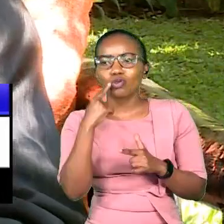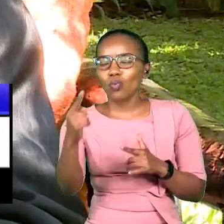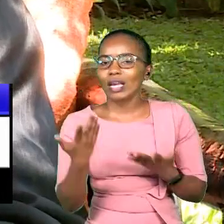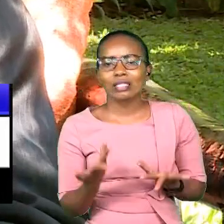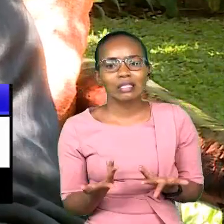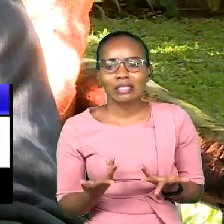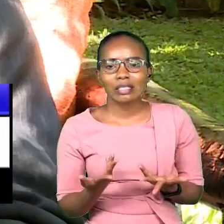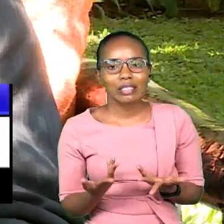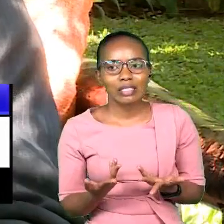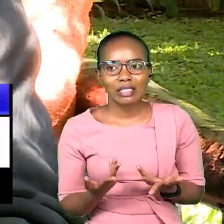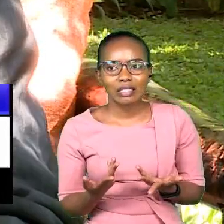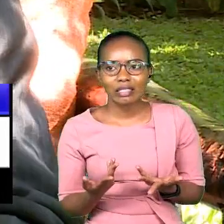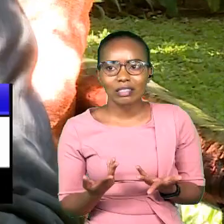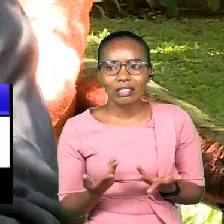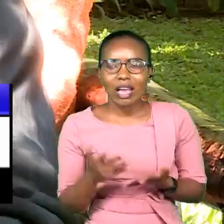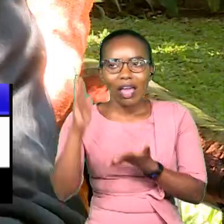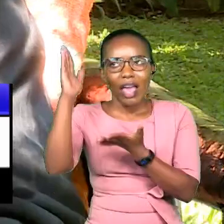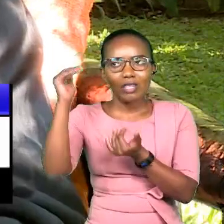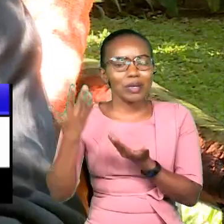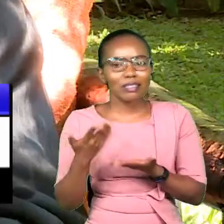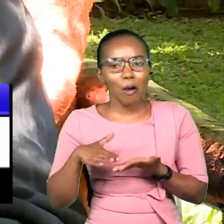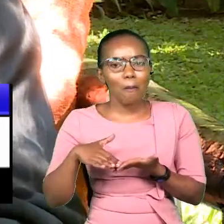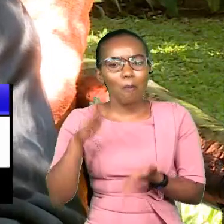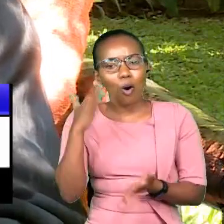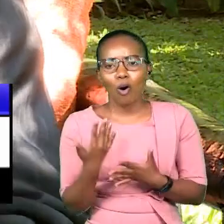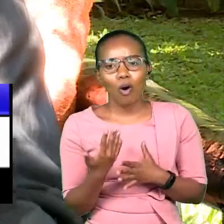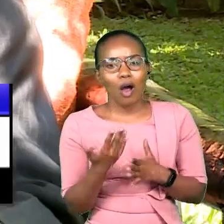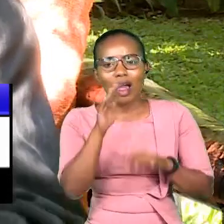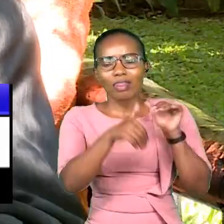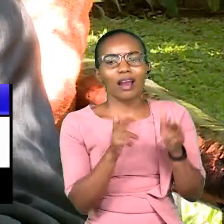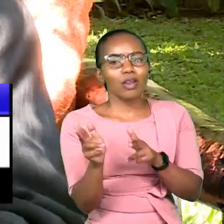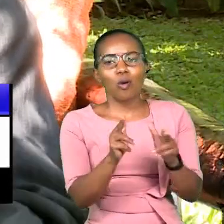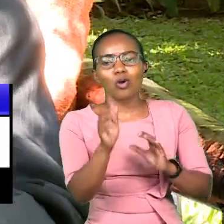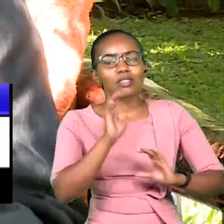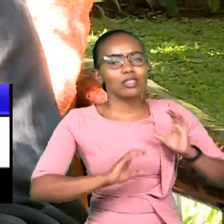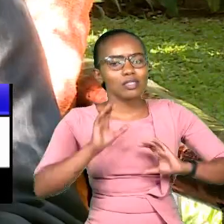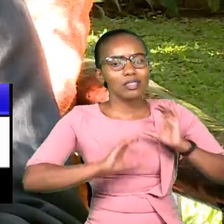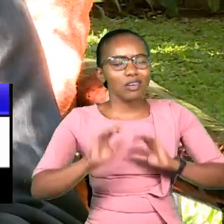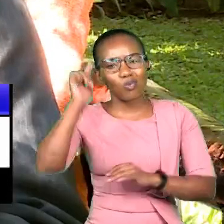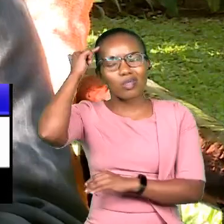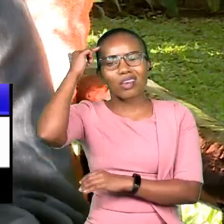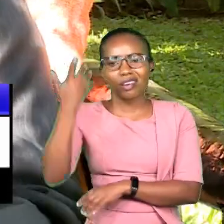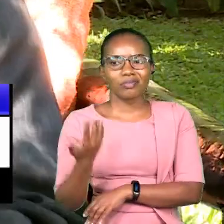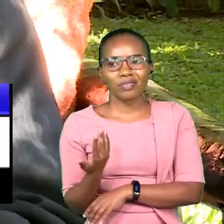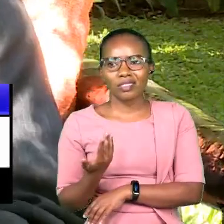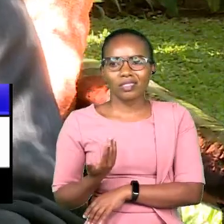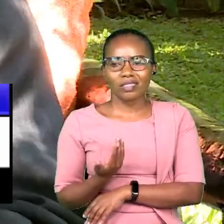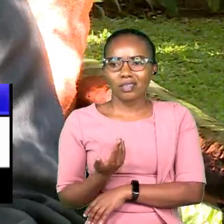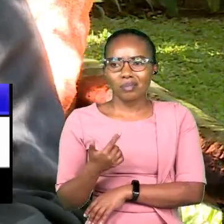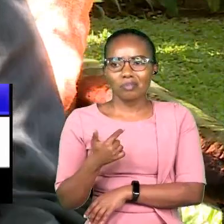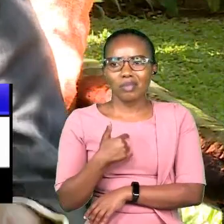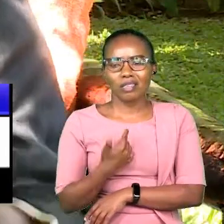would be expecting too much for the average citizen of Kenya to think that I'm a